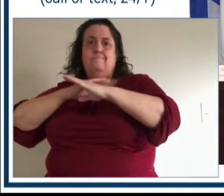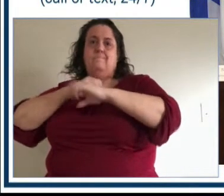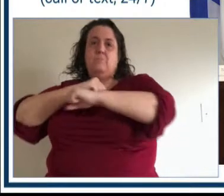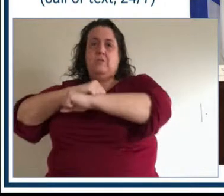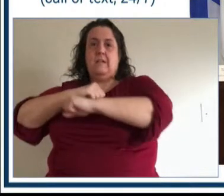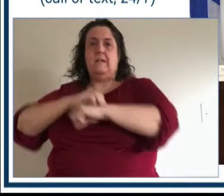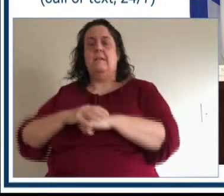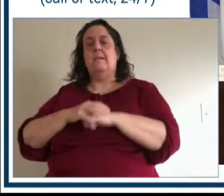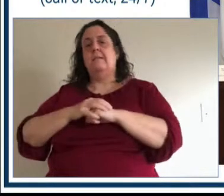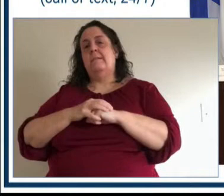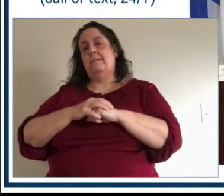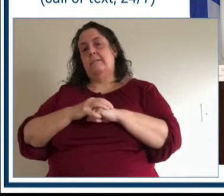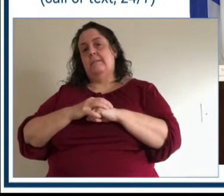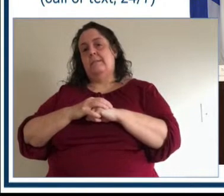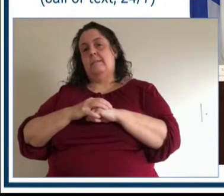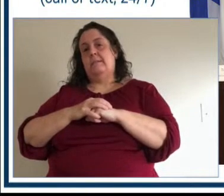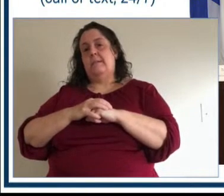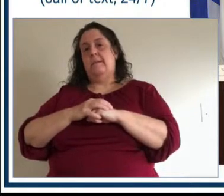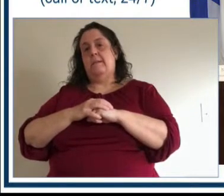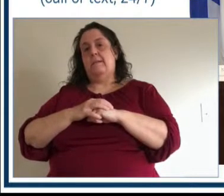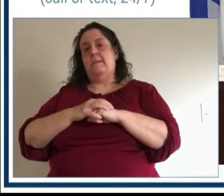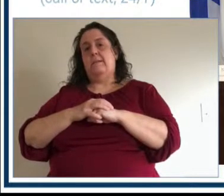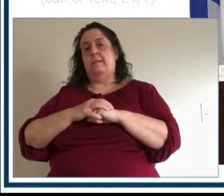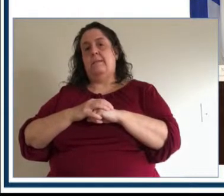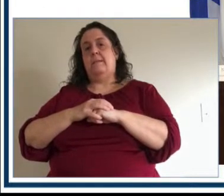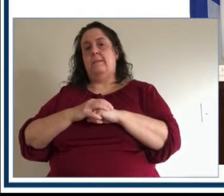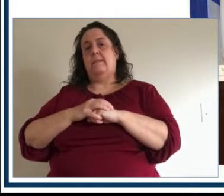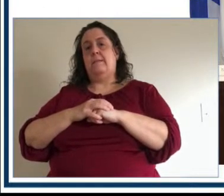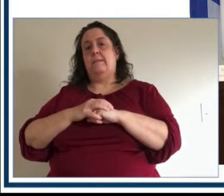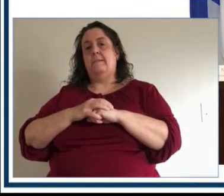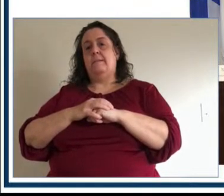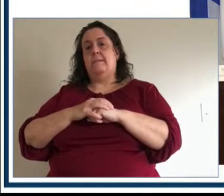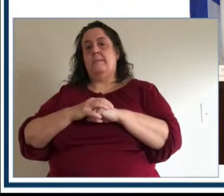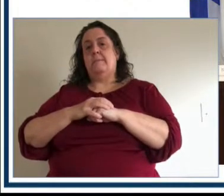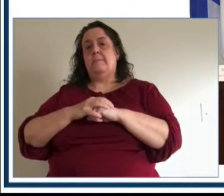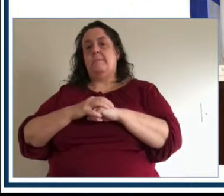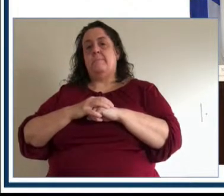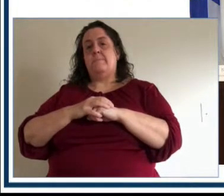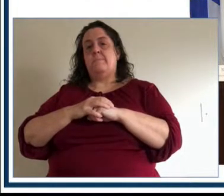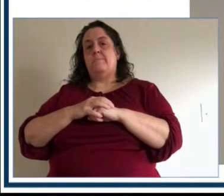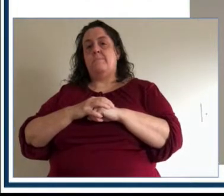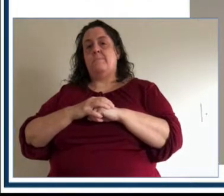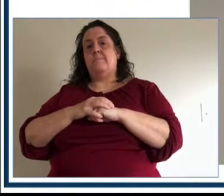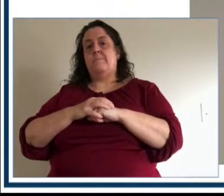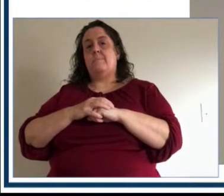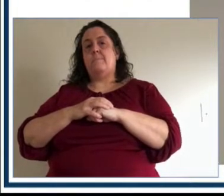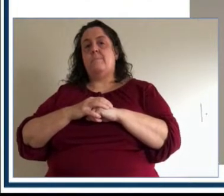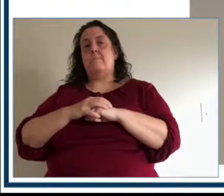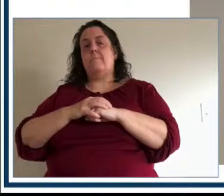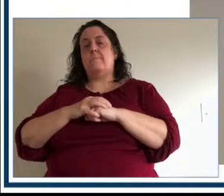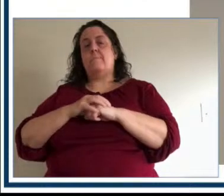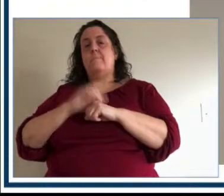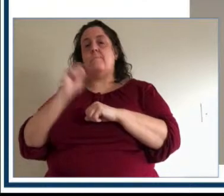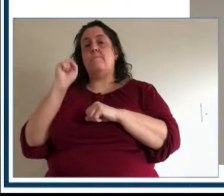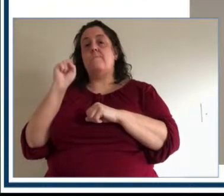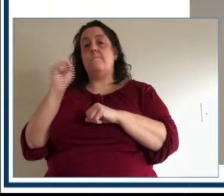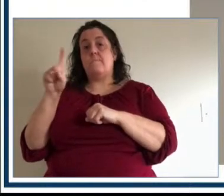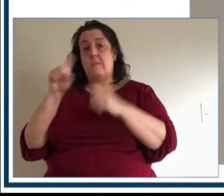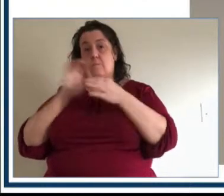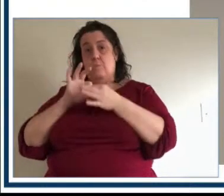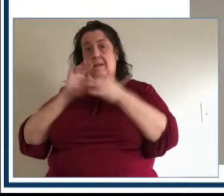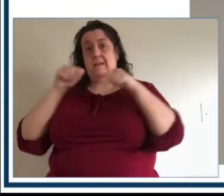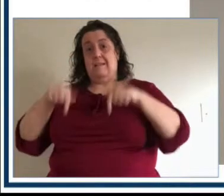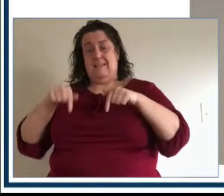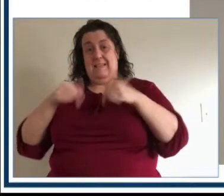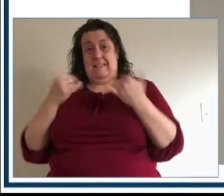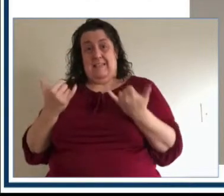sort of middle age group may be having waning immunity soon? No, there's no evidence actually for those like under, especially 50 and under. There's actually